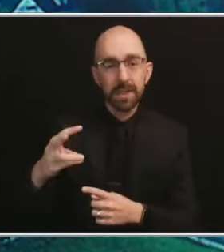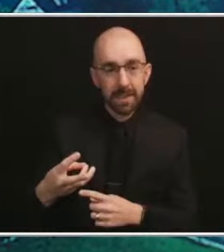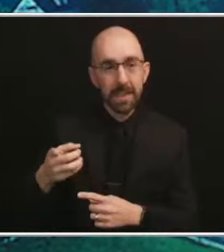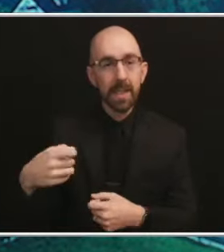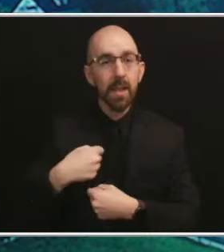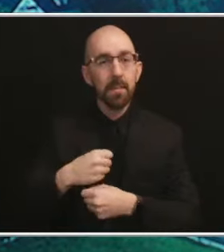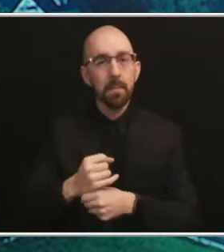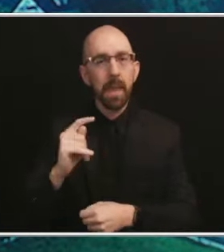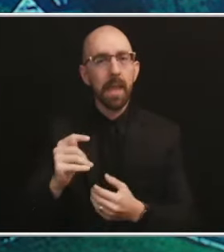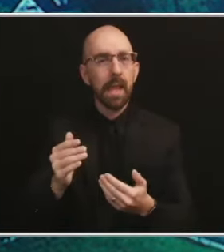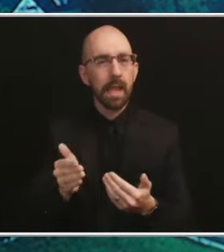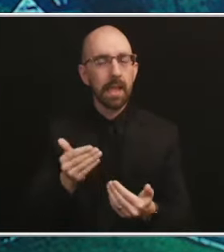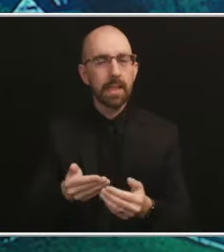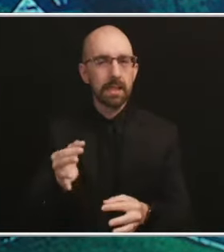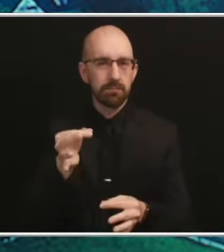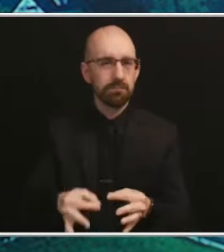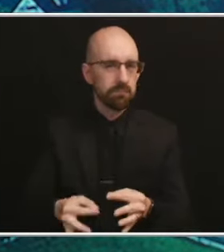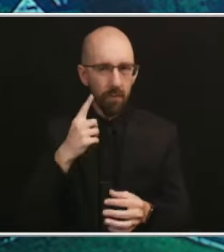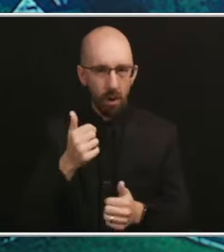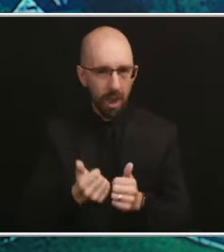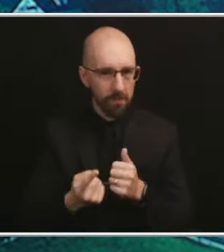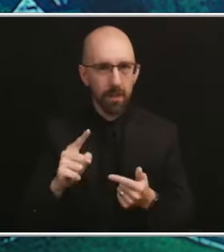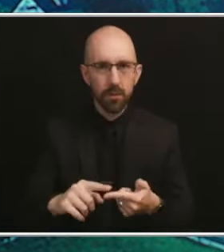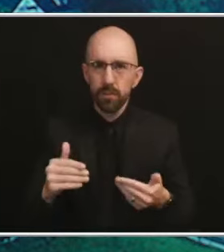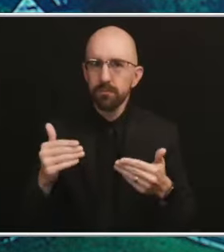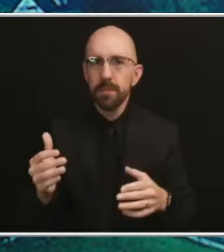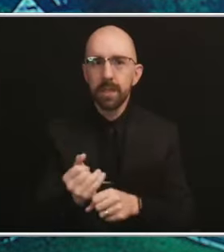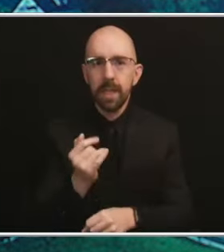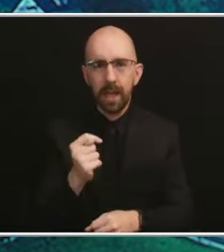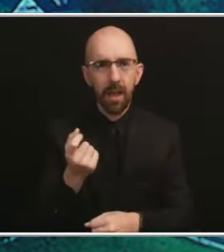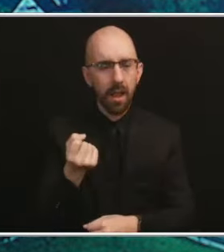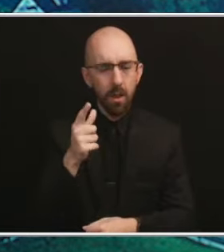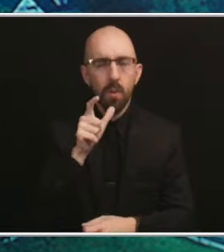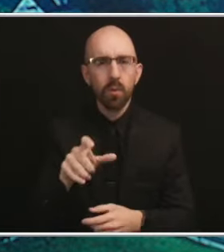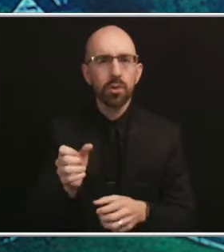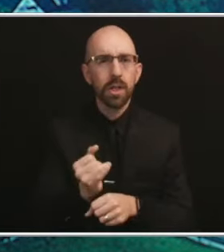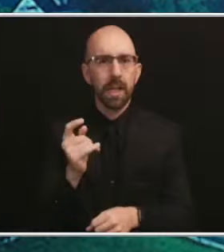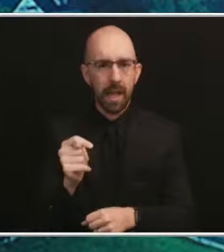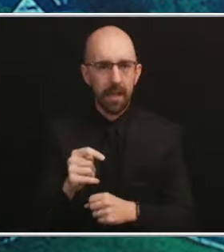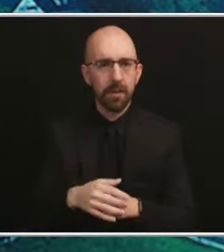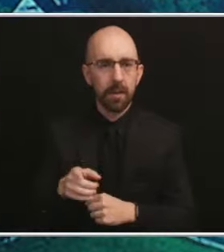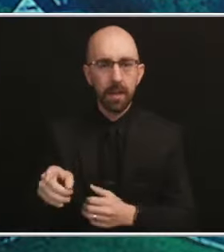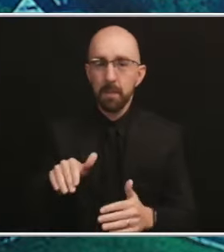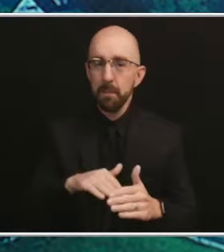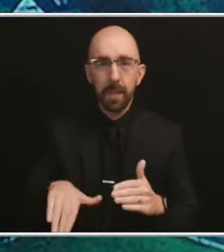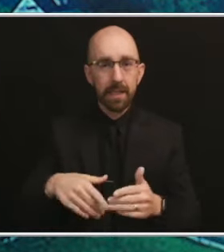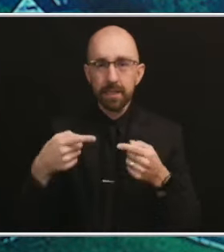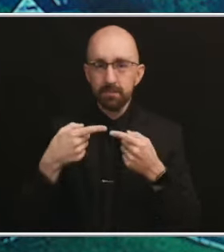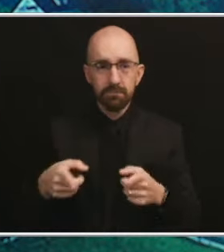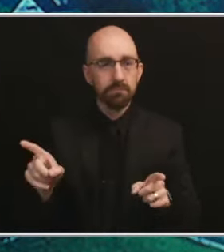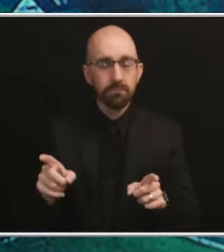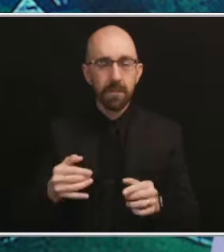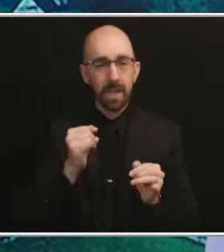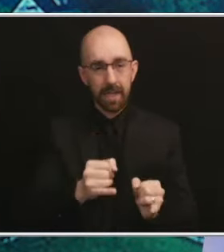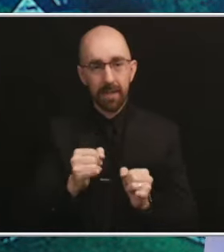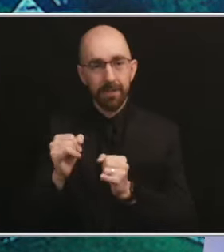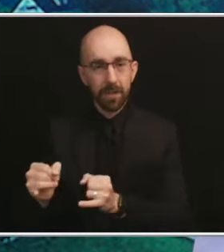more simple for everybody to get it and understand who should get it. And they just basically said